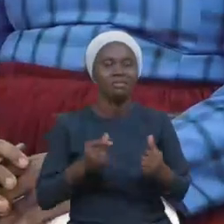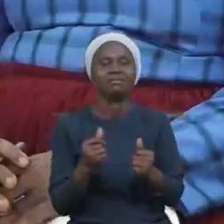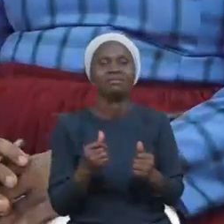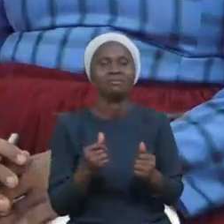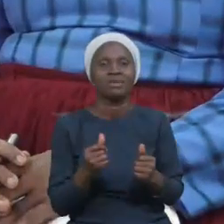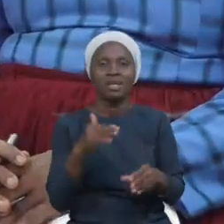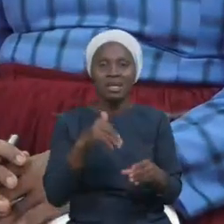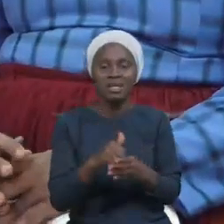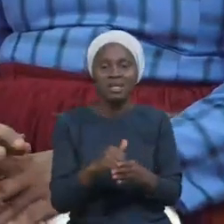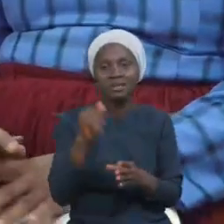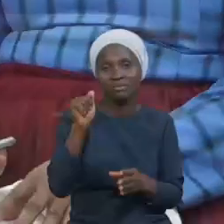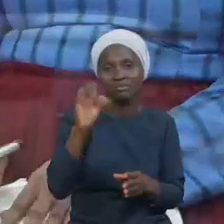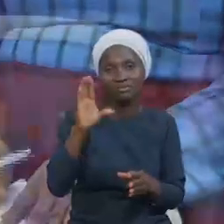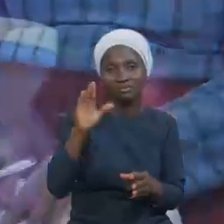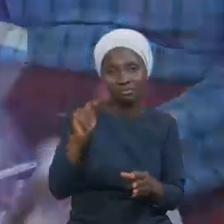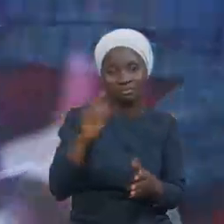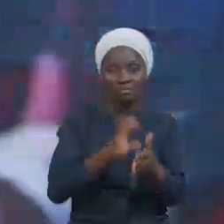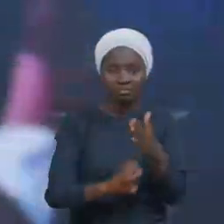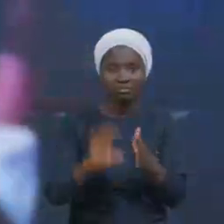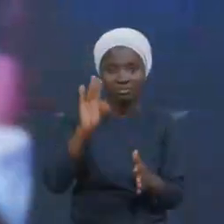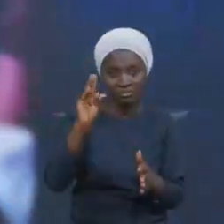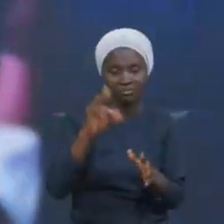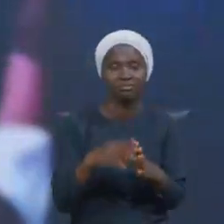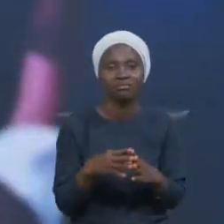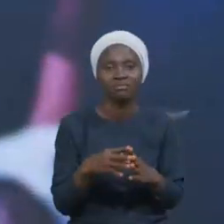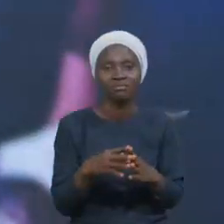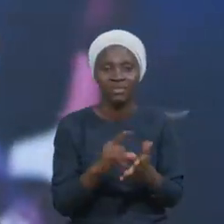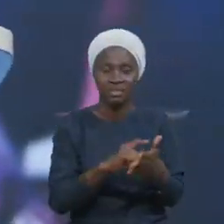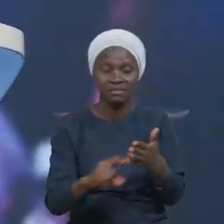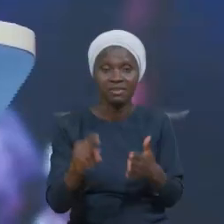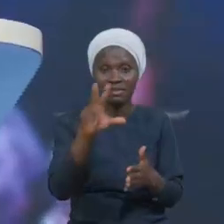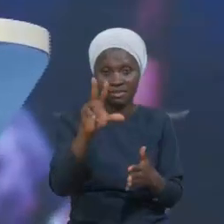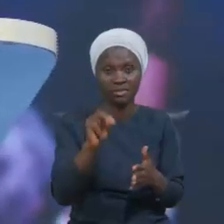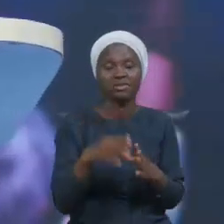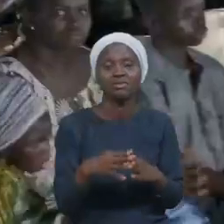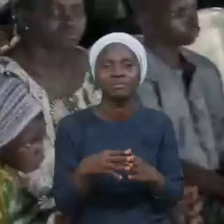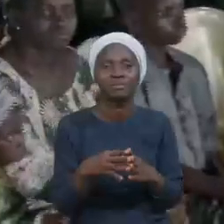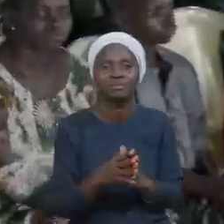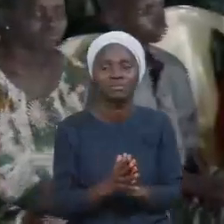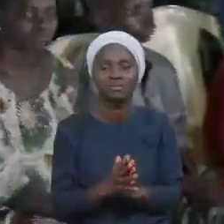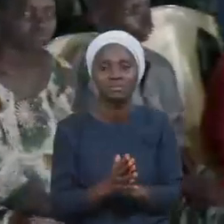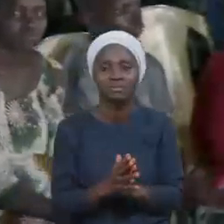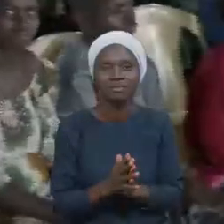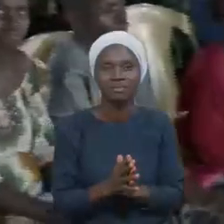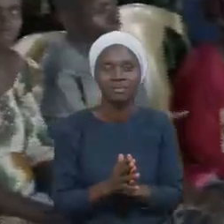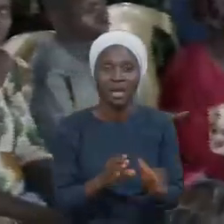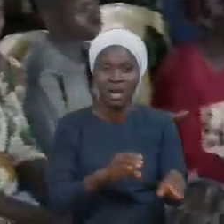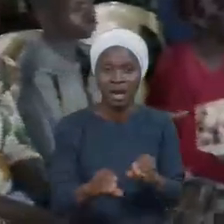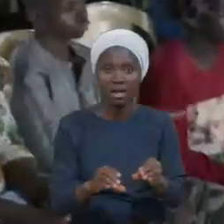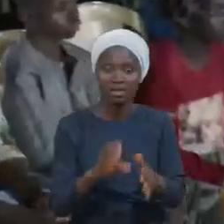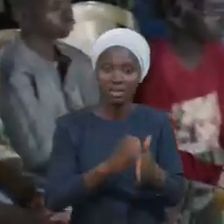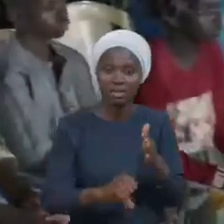of the Apostles chapter 17. And I'm reading from verse 30. In Acts chapter